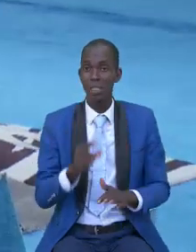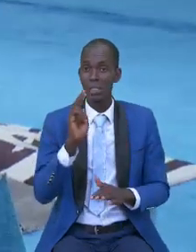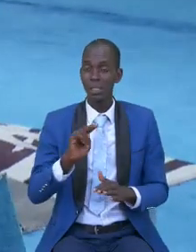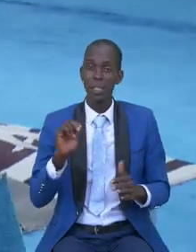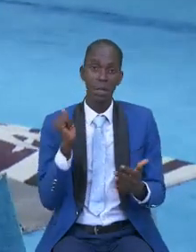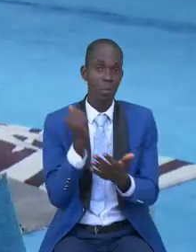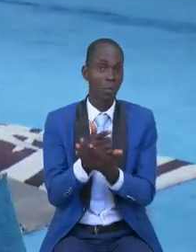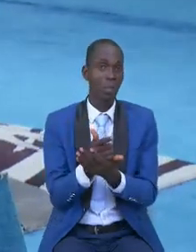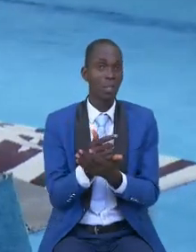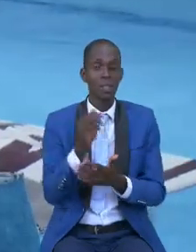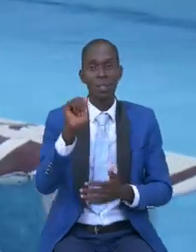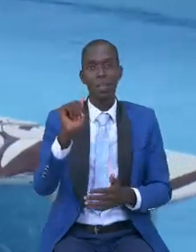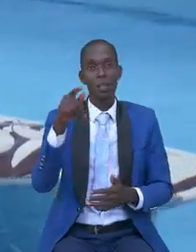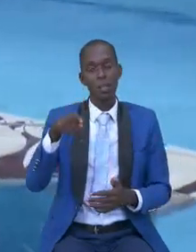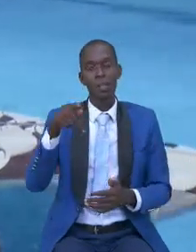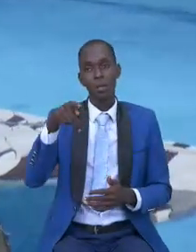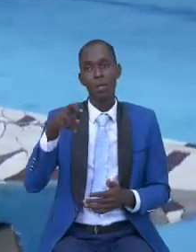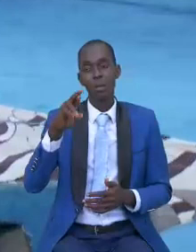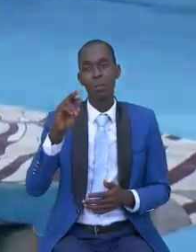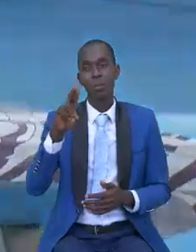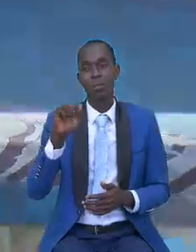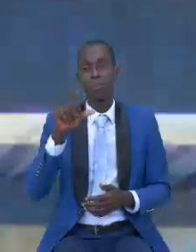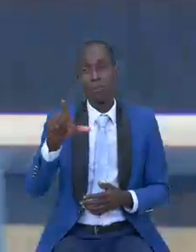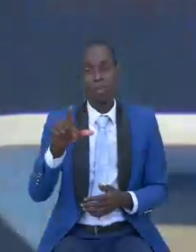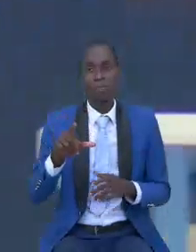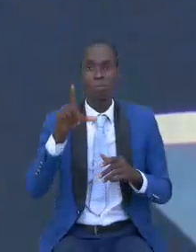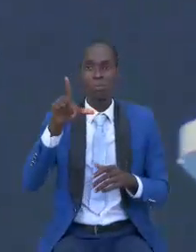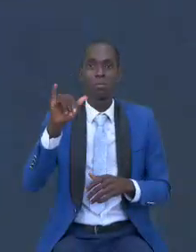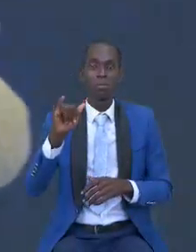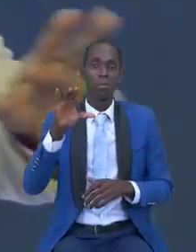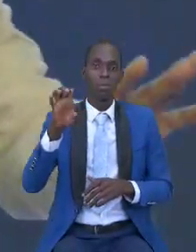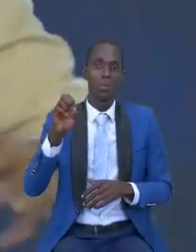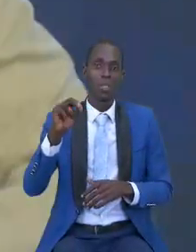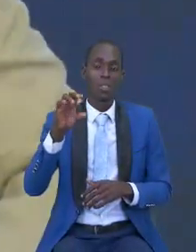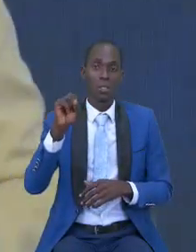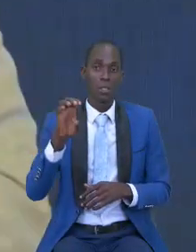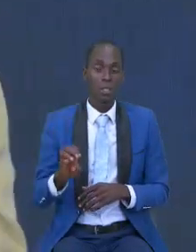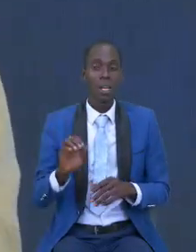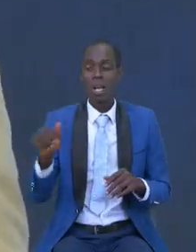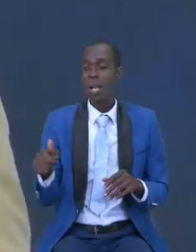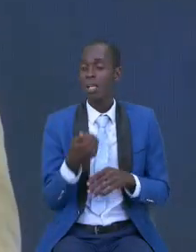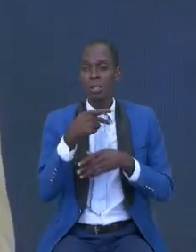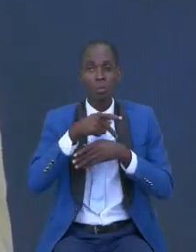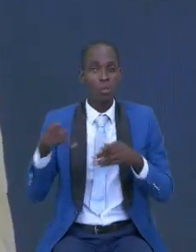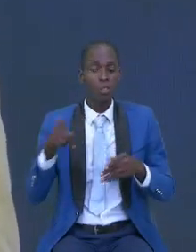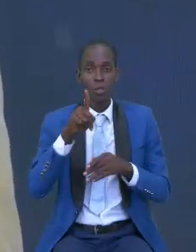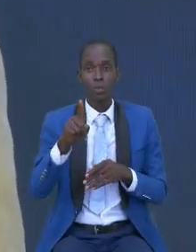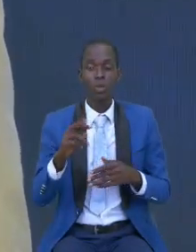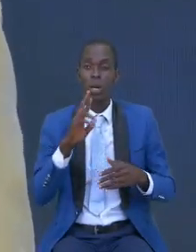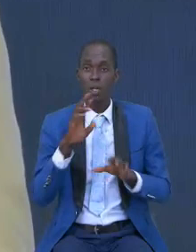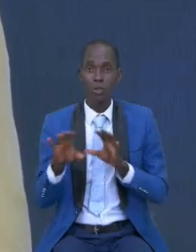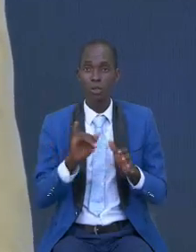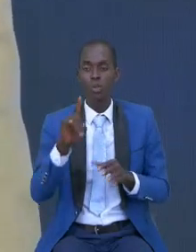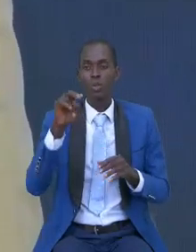license. And the engineers need the license to practice. And any profession you have, you need that